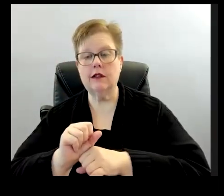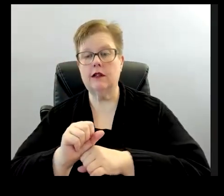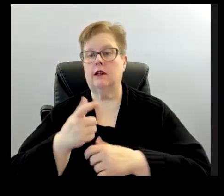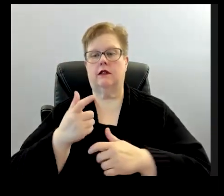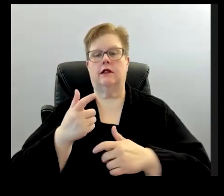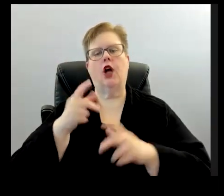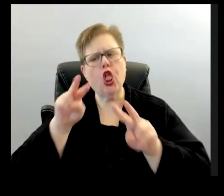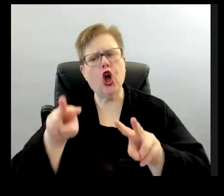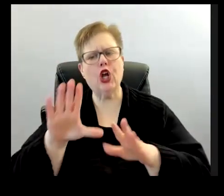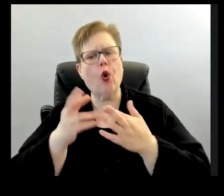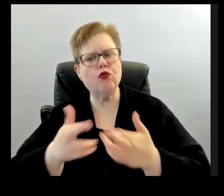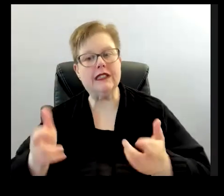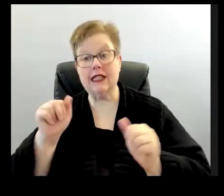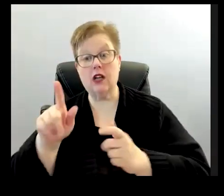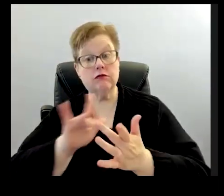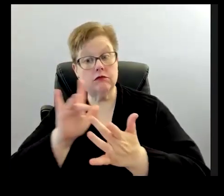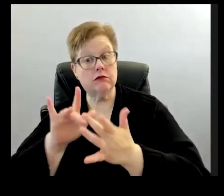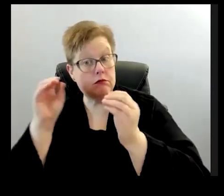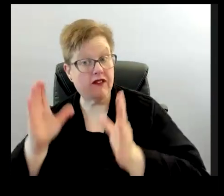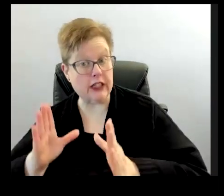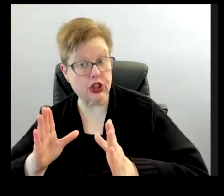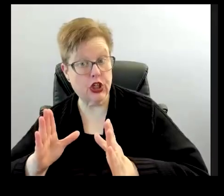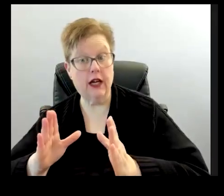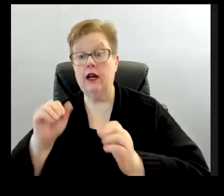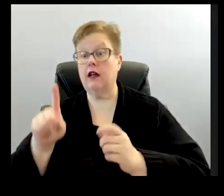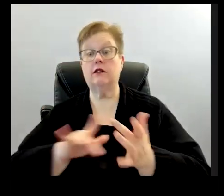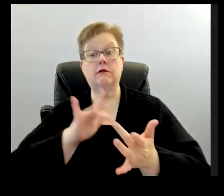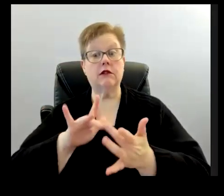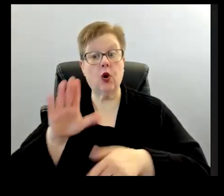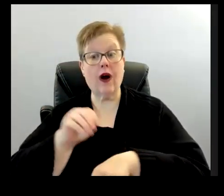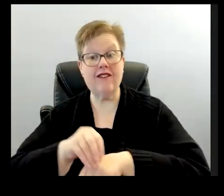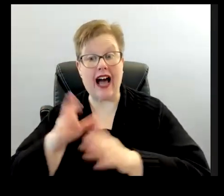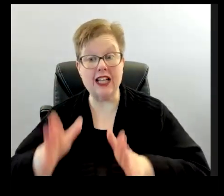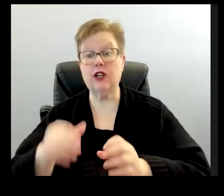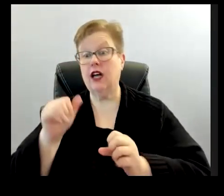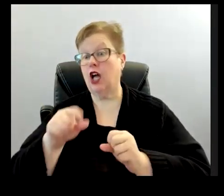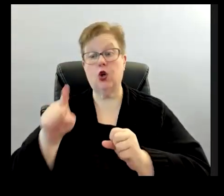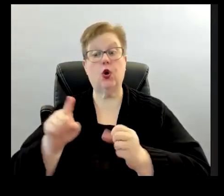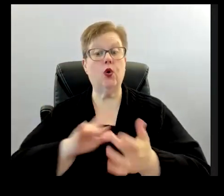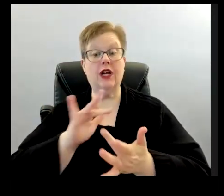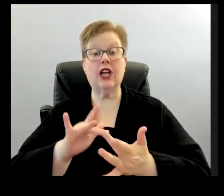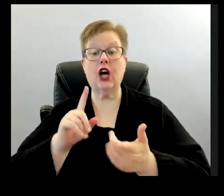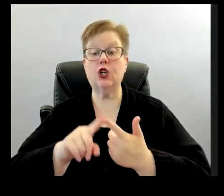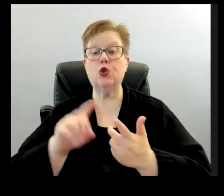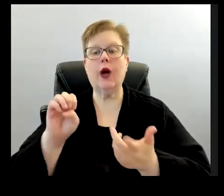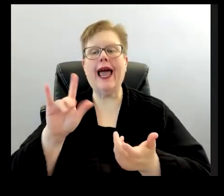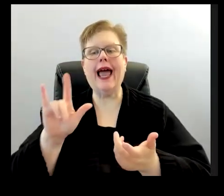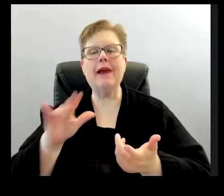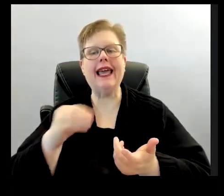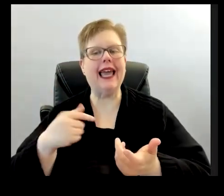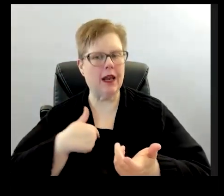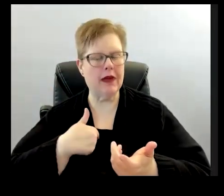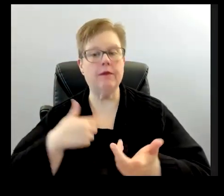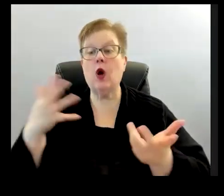your resources. Can you reach out to a professor? Can you reach out to your advisor? Can you reach out to Emily and me? What resources can